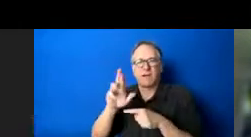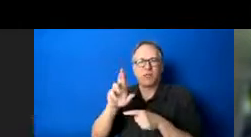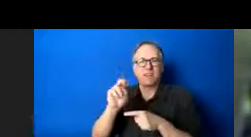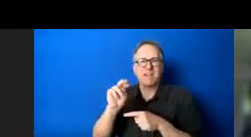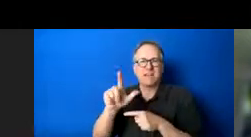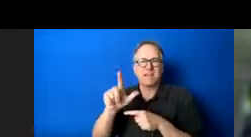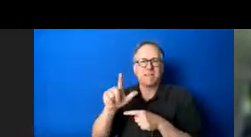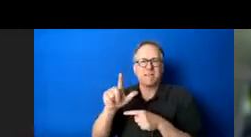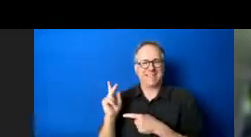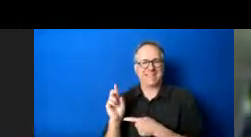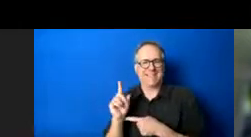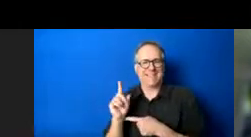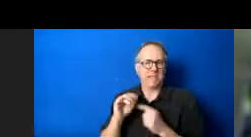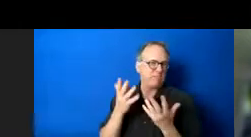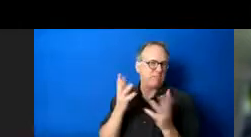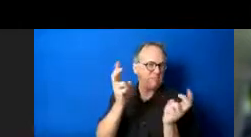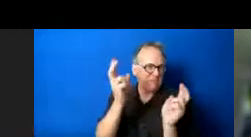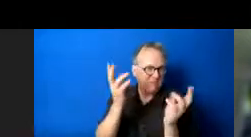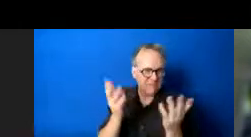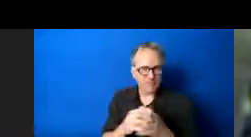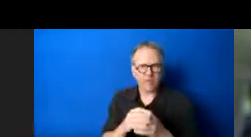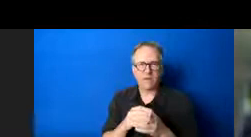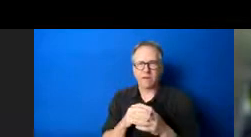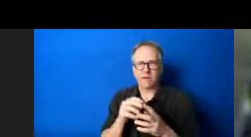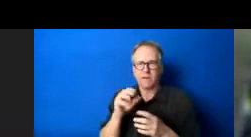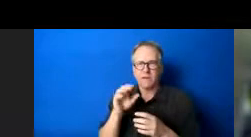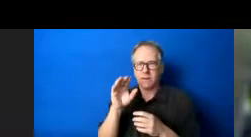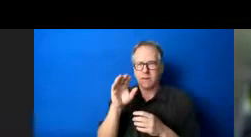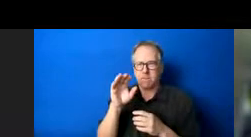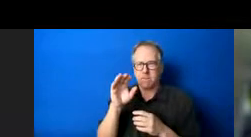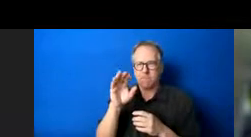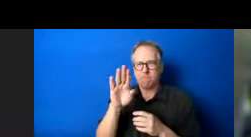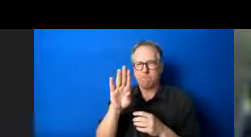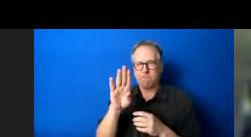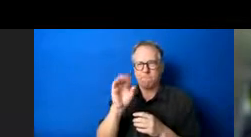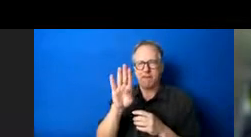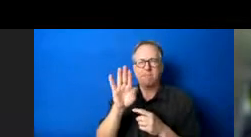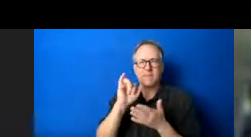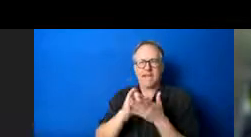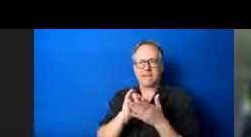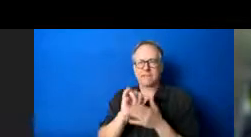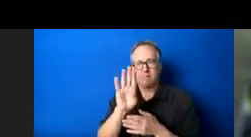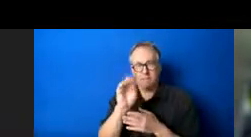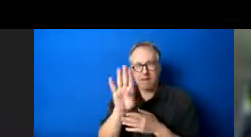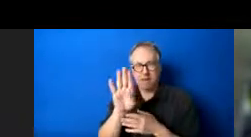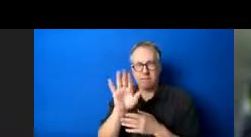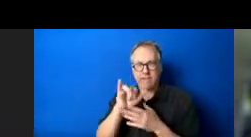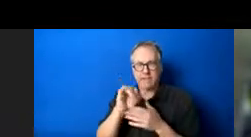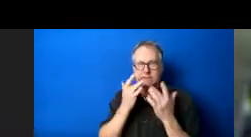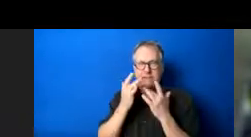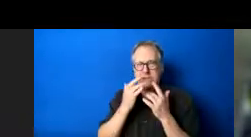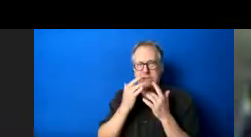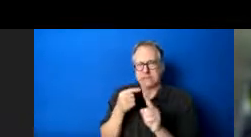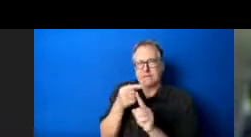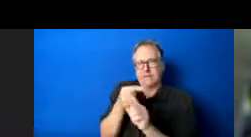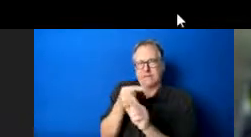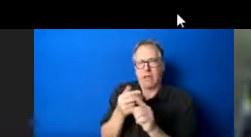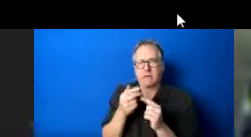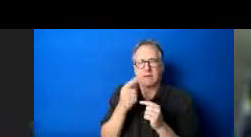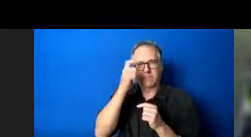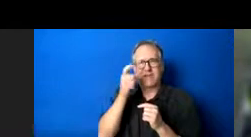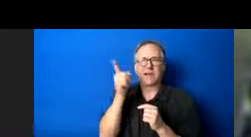data. So bebtelovimab is the only one that's probably going to be in shorter supply in the next month or so because of